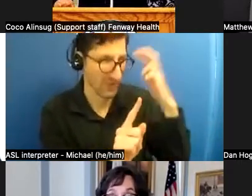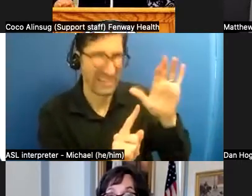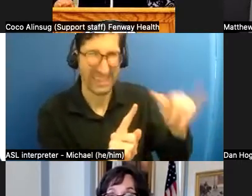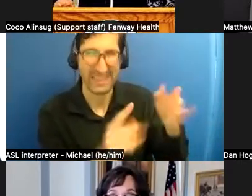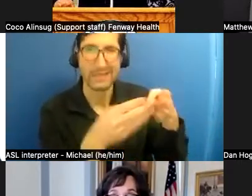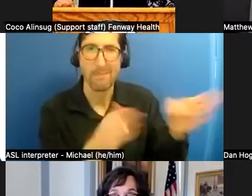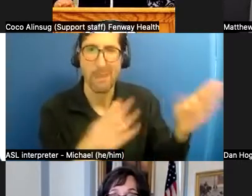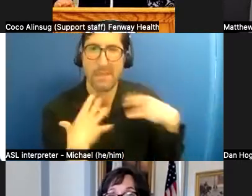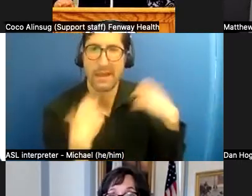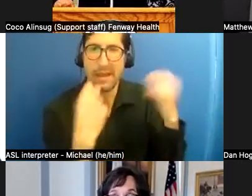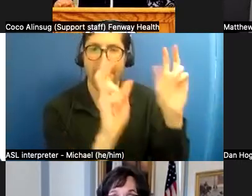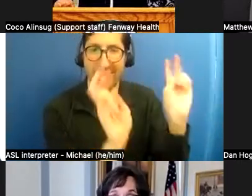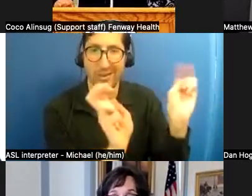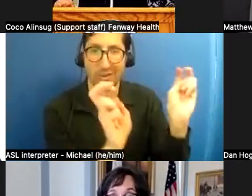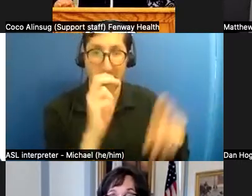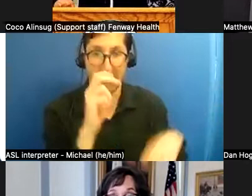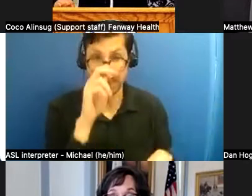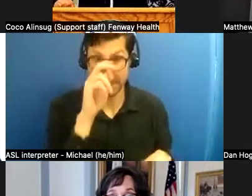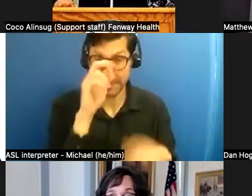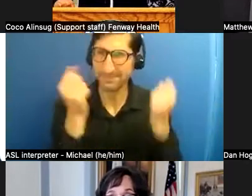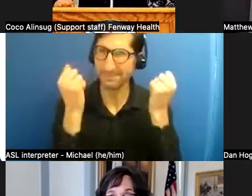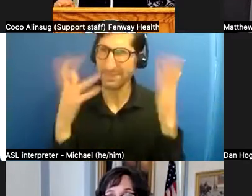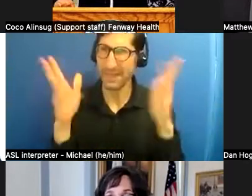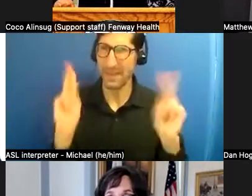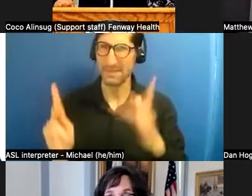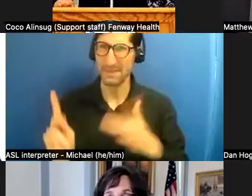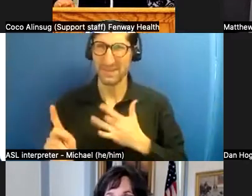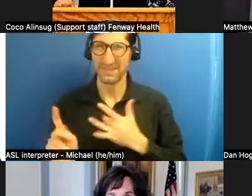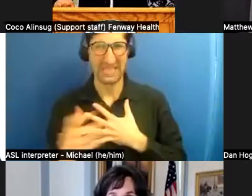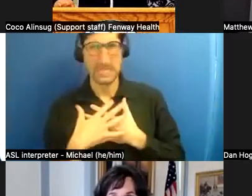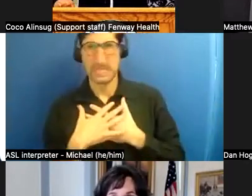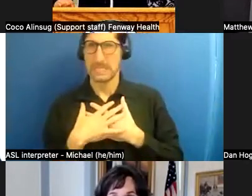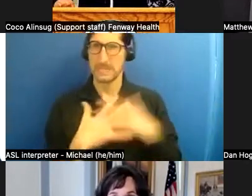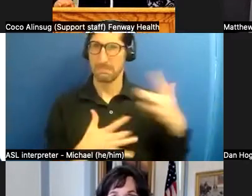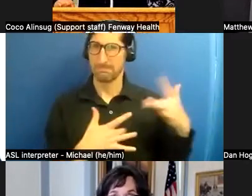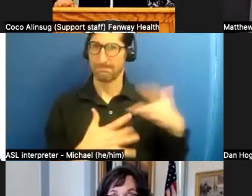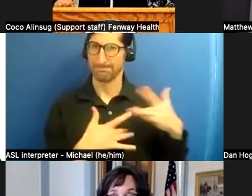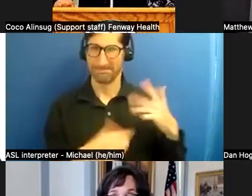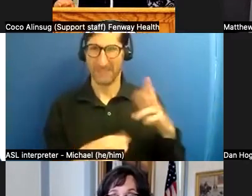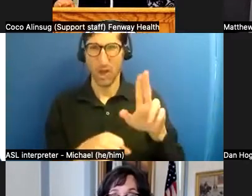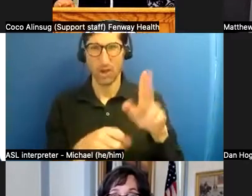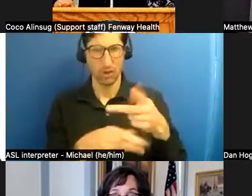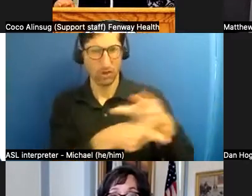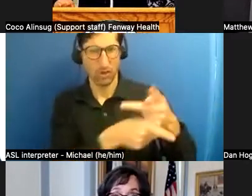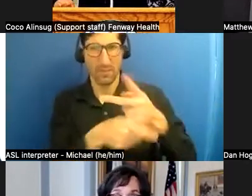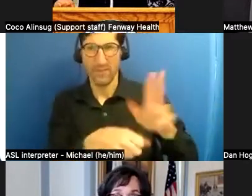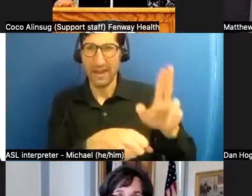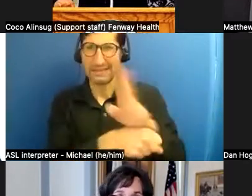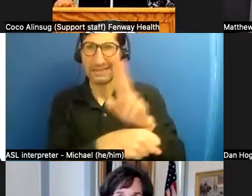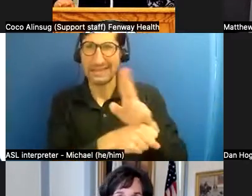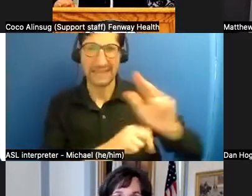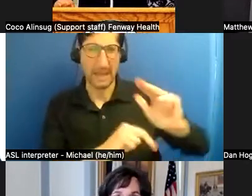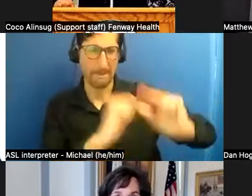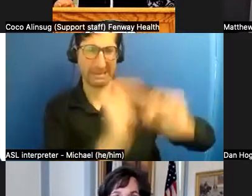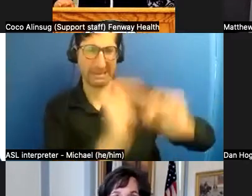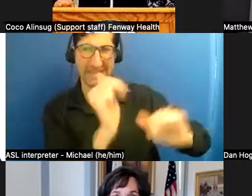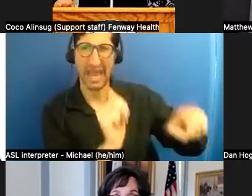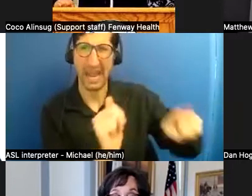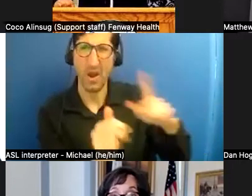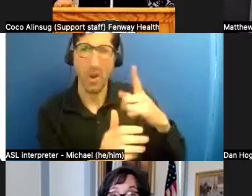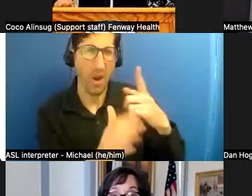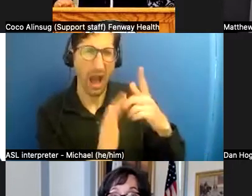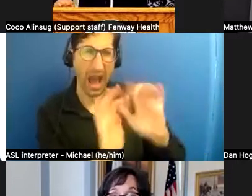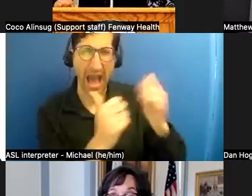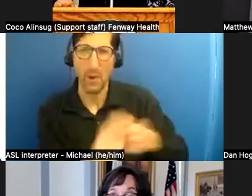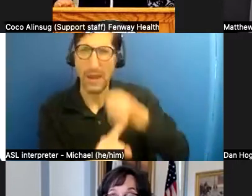I know many of you have concerns about what a supervised consumption site will bring to your neighborhood. And